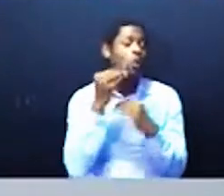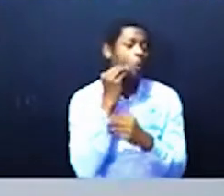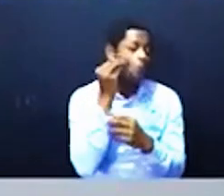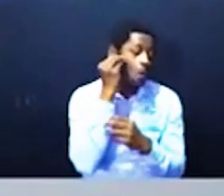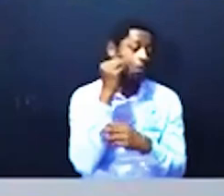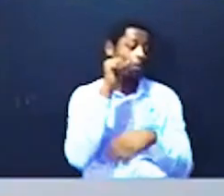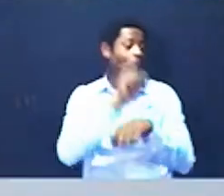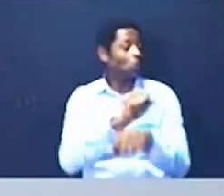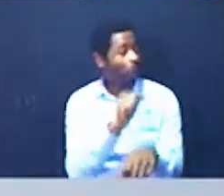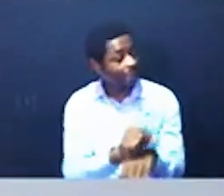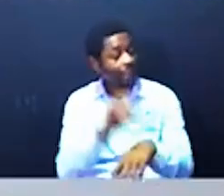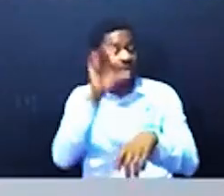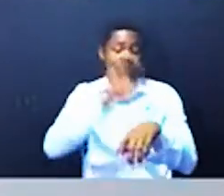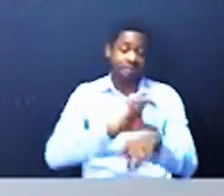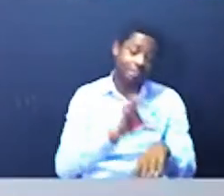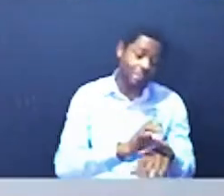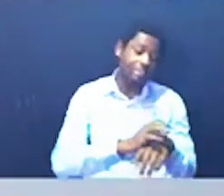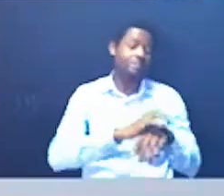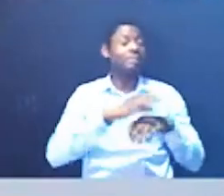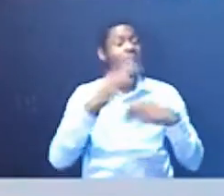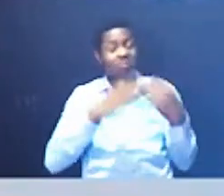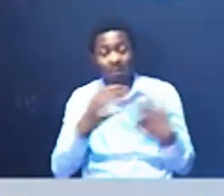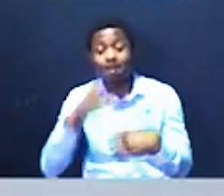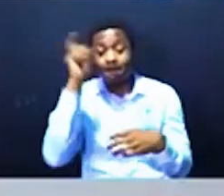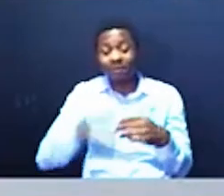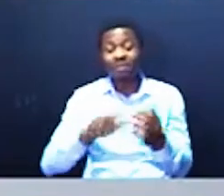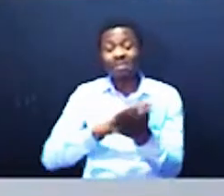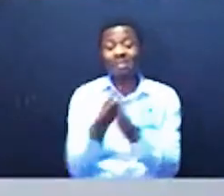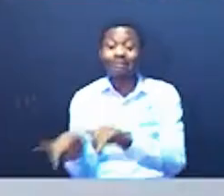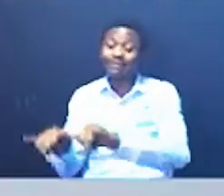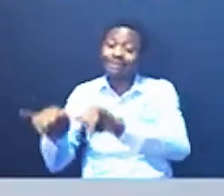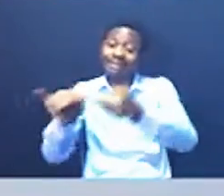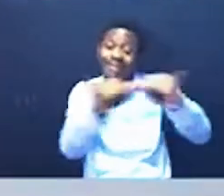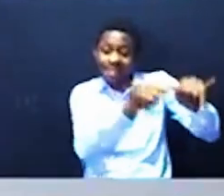honoring the name wherein we have been named.